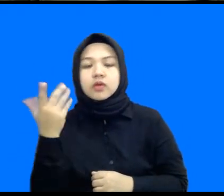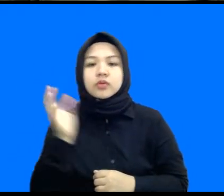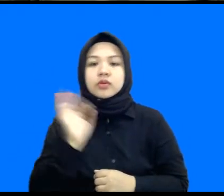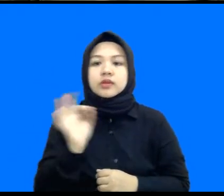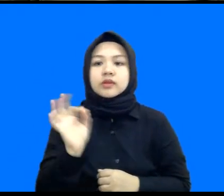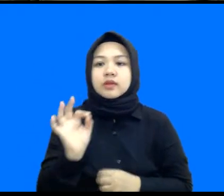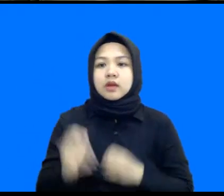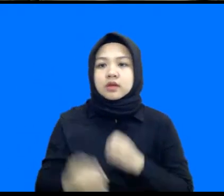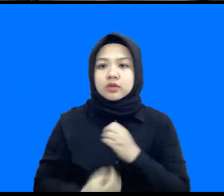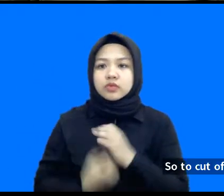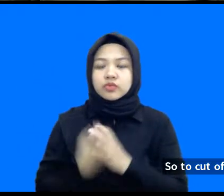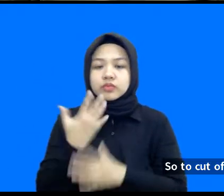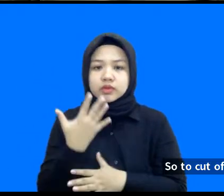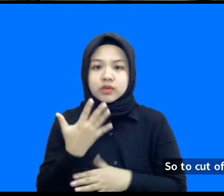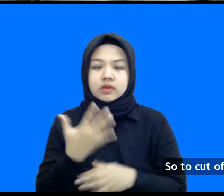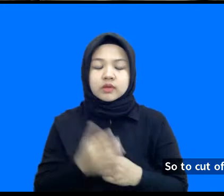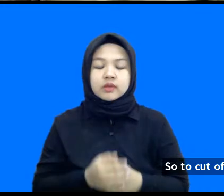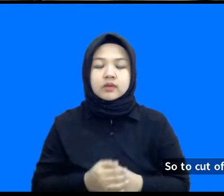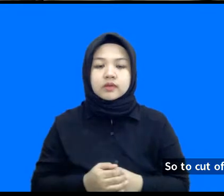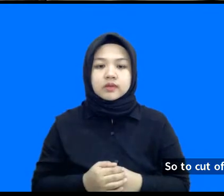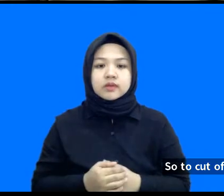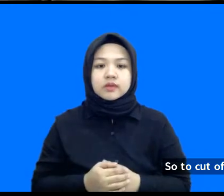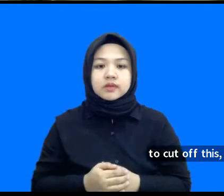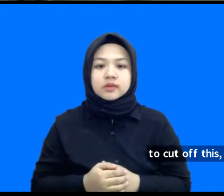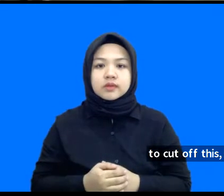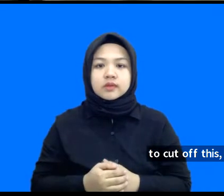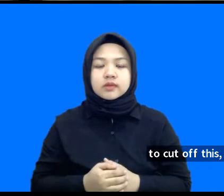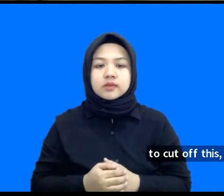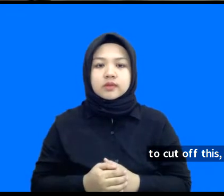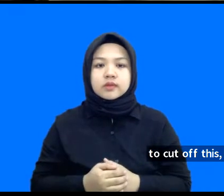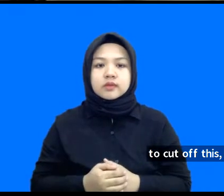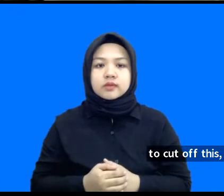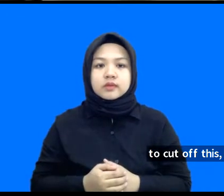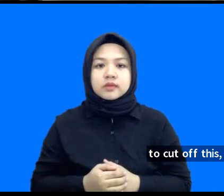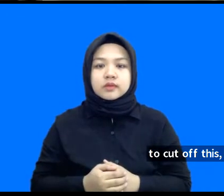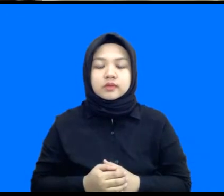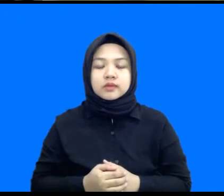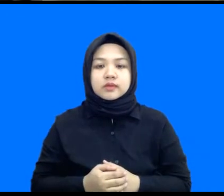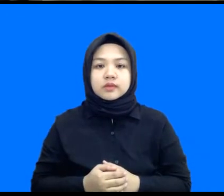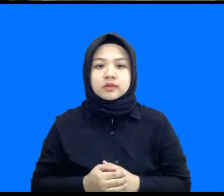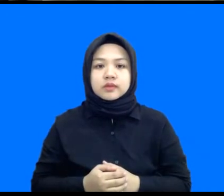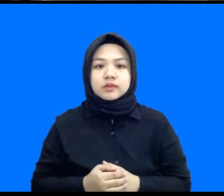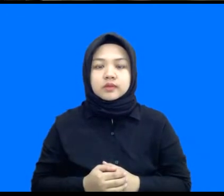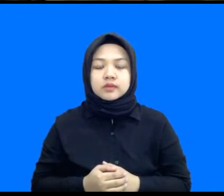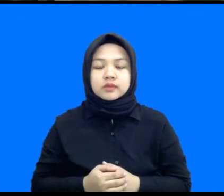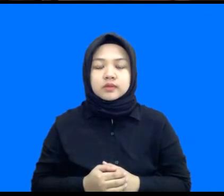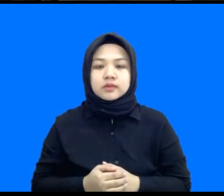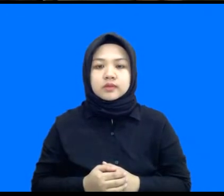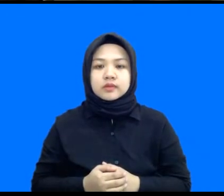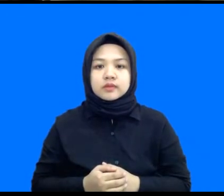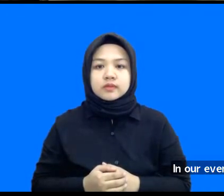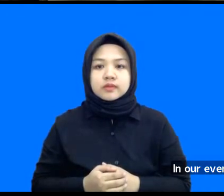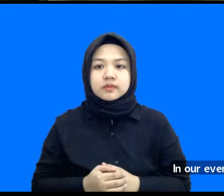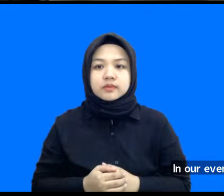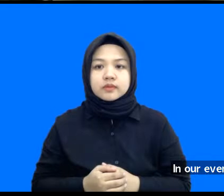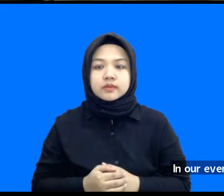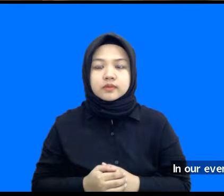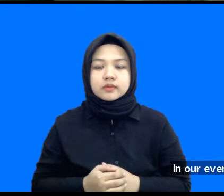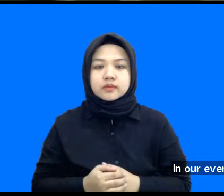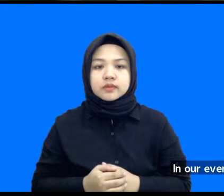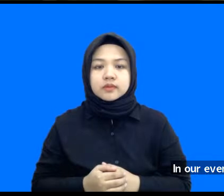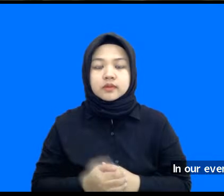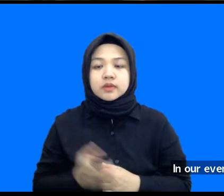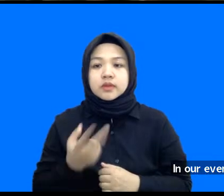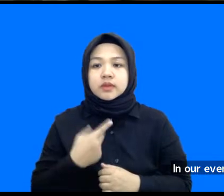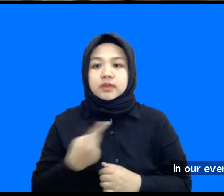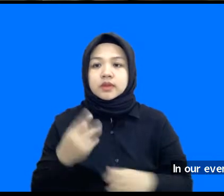WRO and DPO in our event. So when we talk with the government, when we